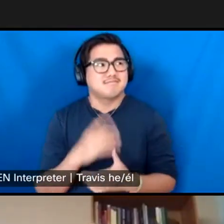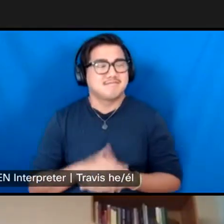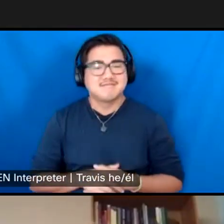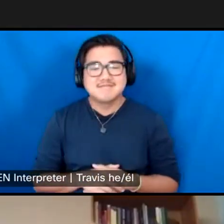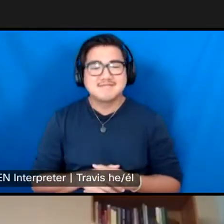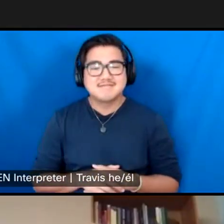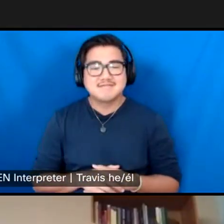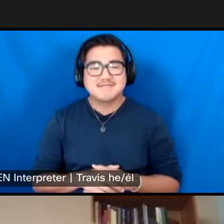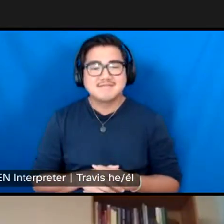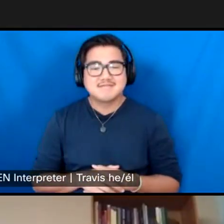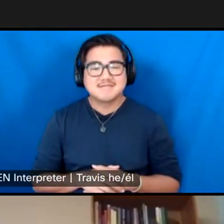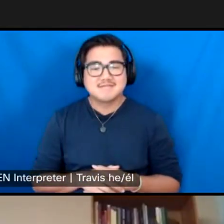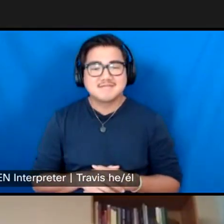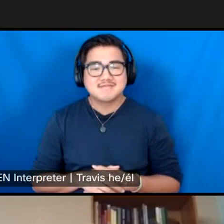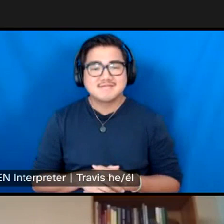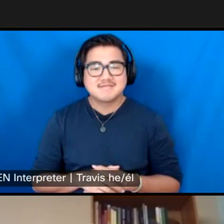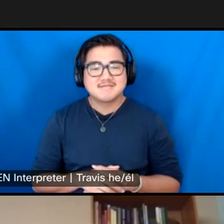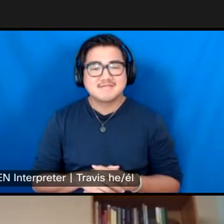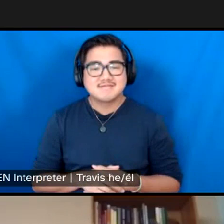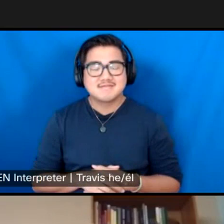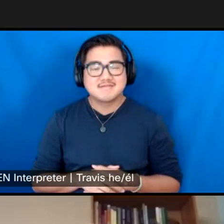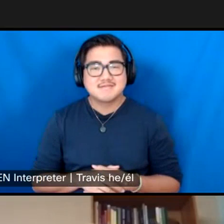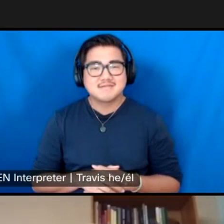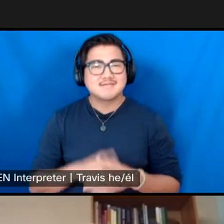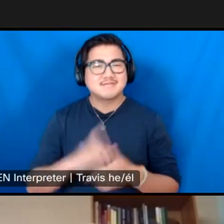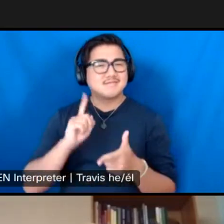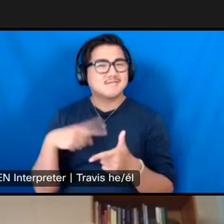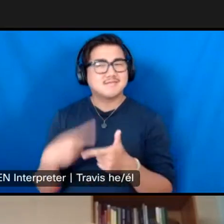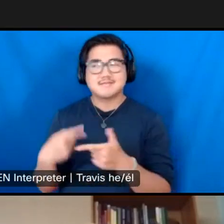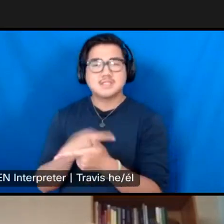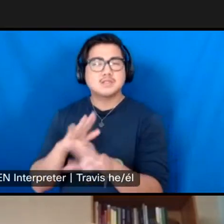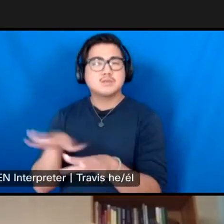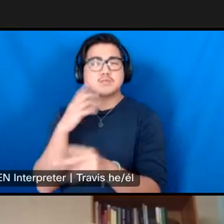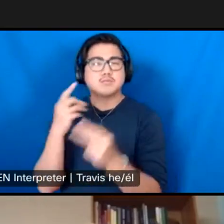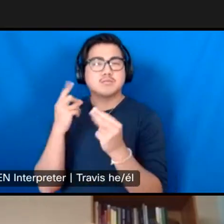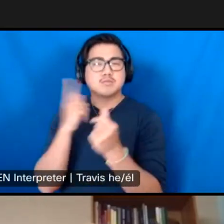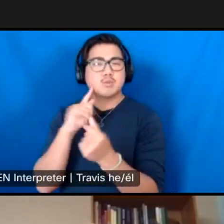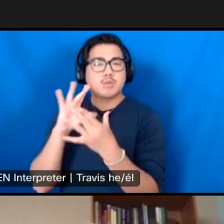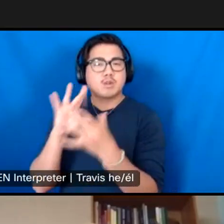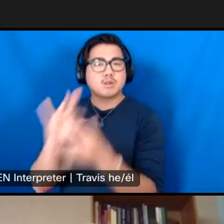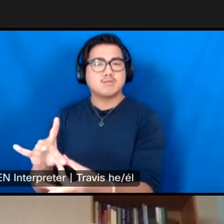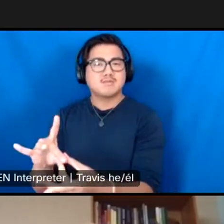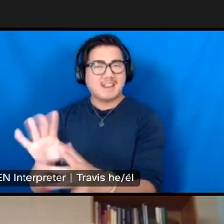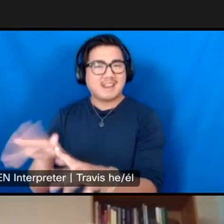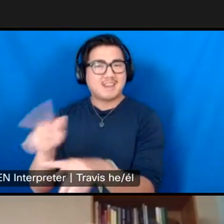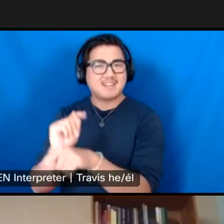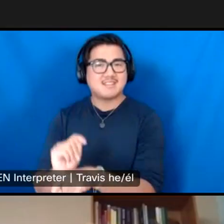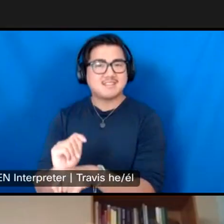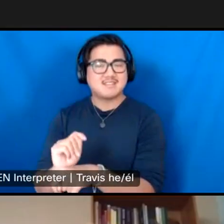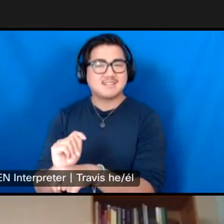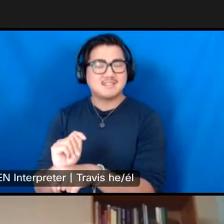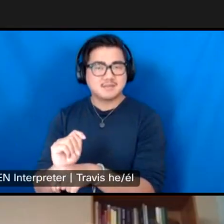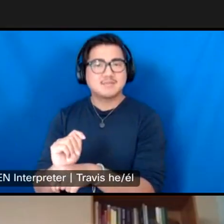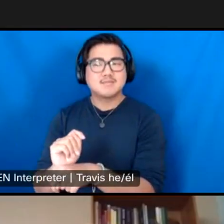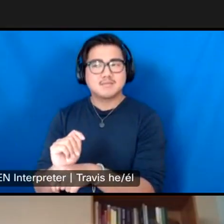and then just intuitively connect to it. And then all the things that happen along the